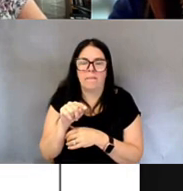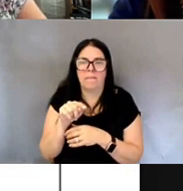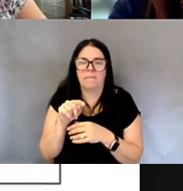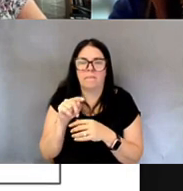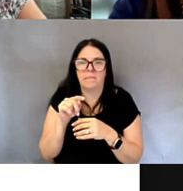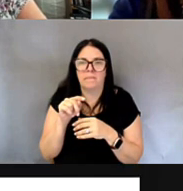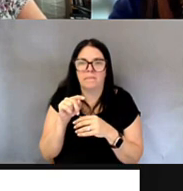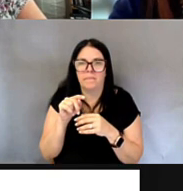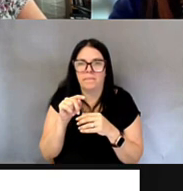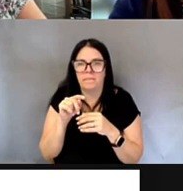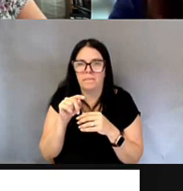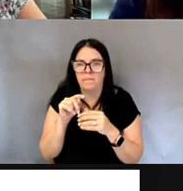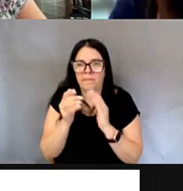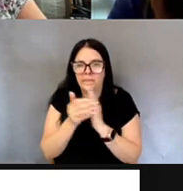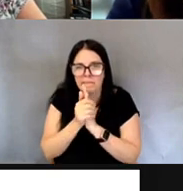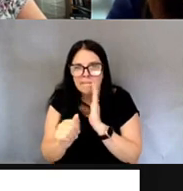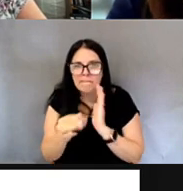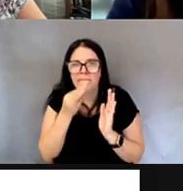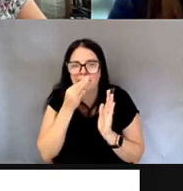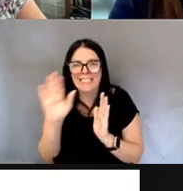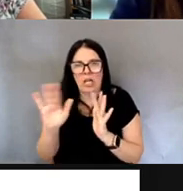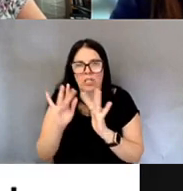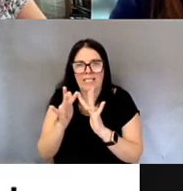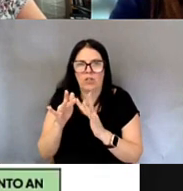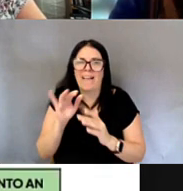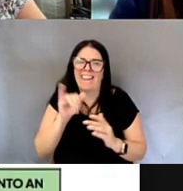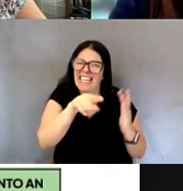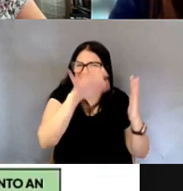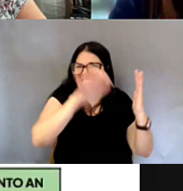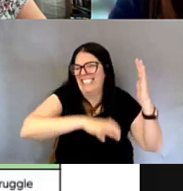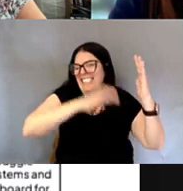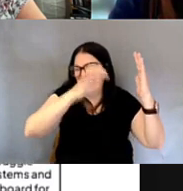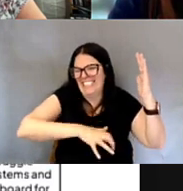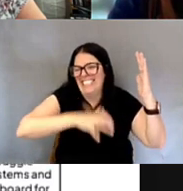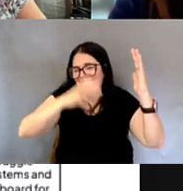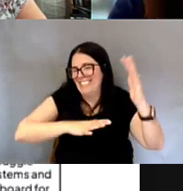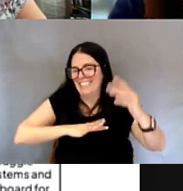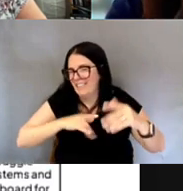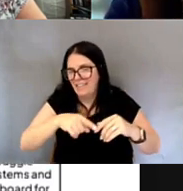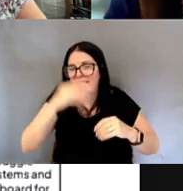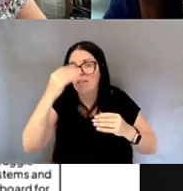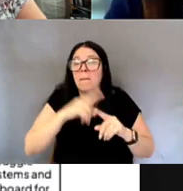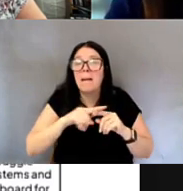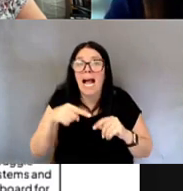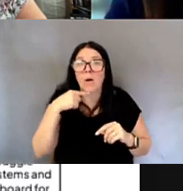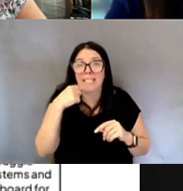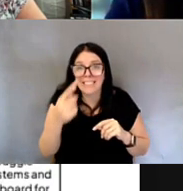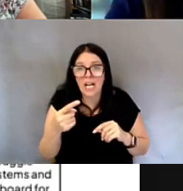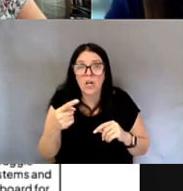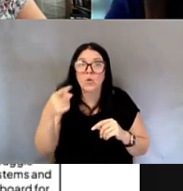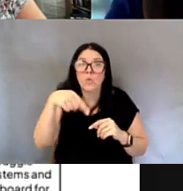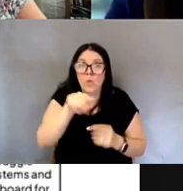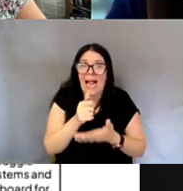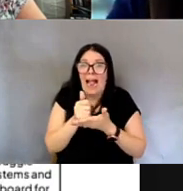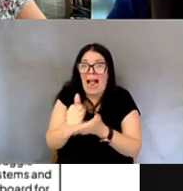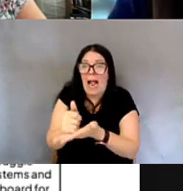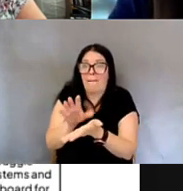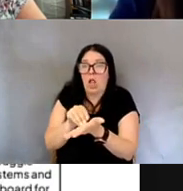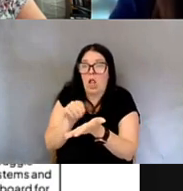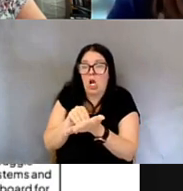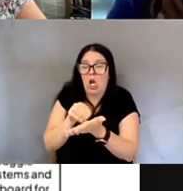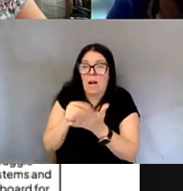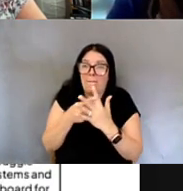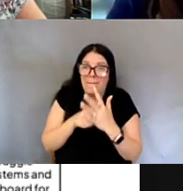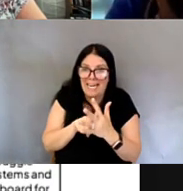hone digital skills. It's a lengthy document, but let me tell you that even taking time to help learners at the beginning of the